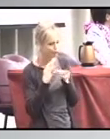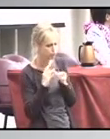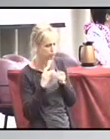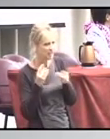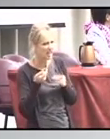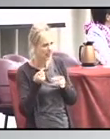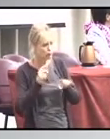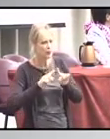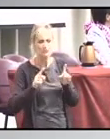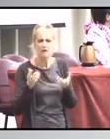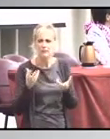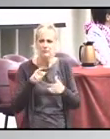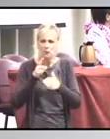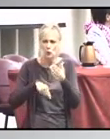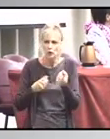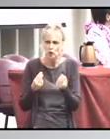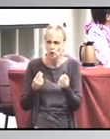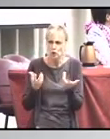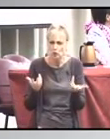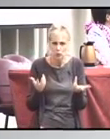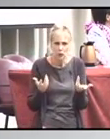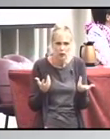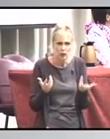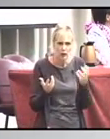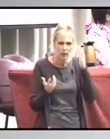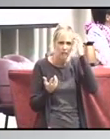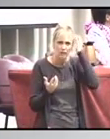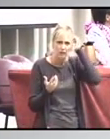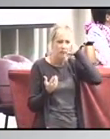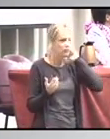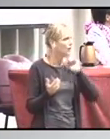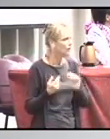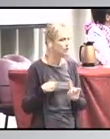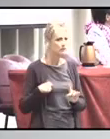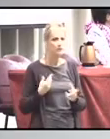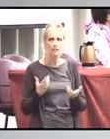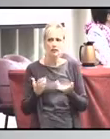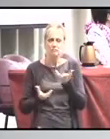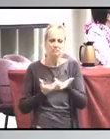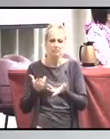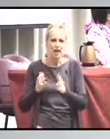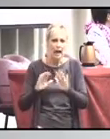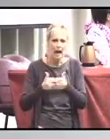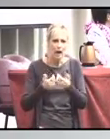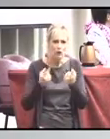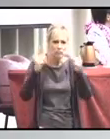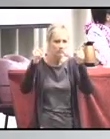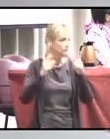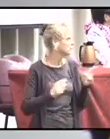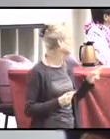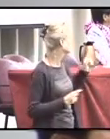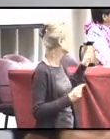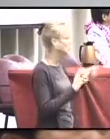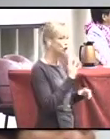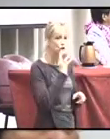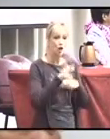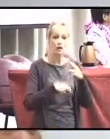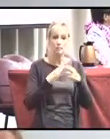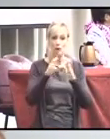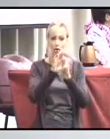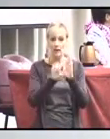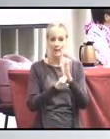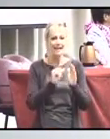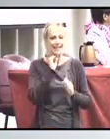could repeat, what do you do? Go around it or head on directly, meet that issue. Thank you. Yeah, when we talk about ethics, we're not talking